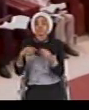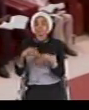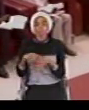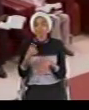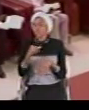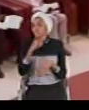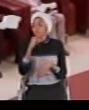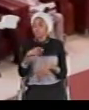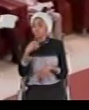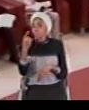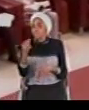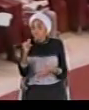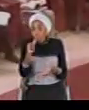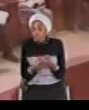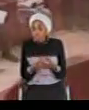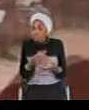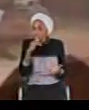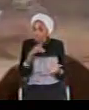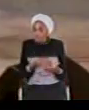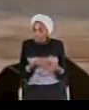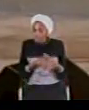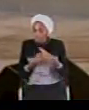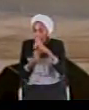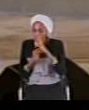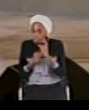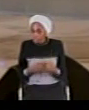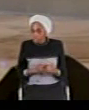cannot say that again?